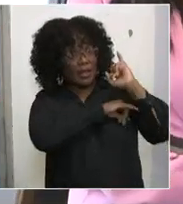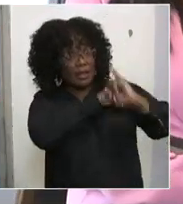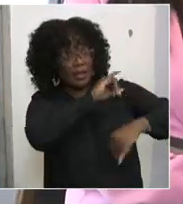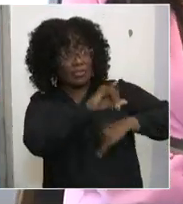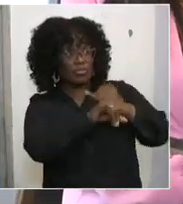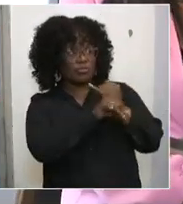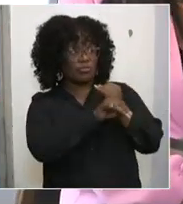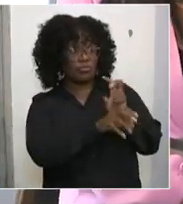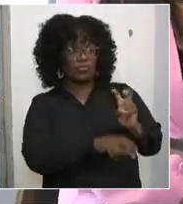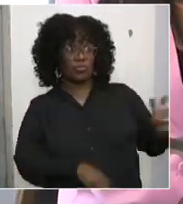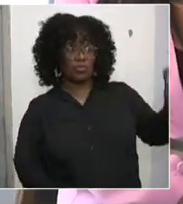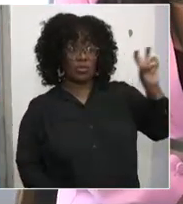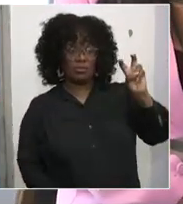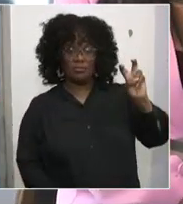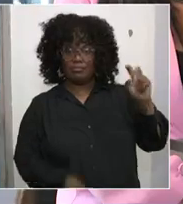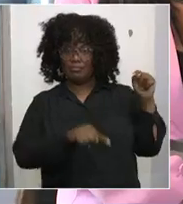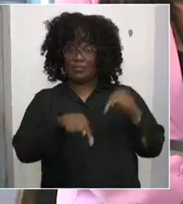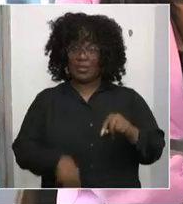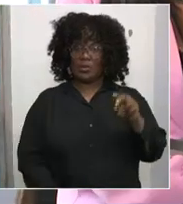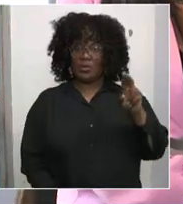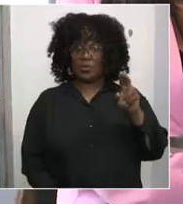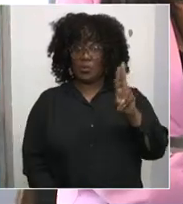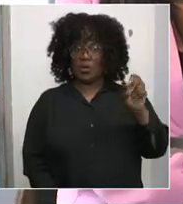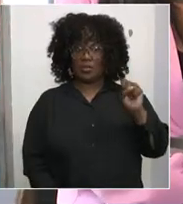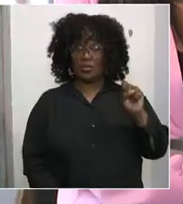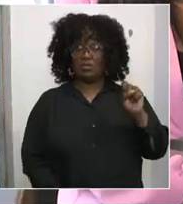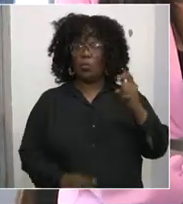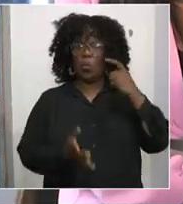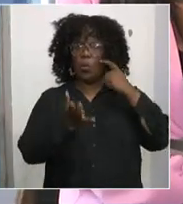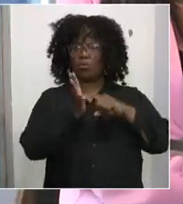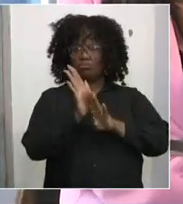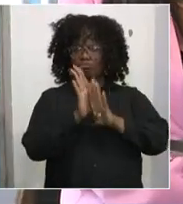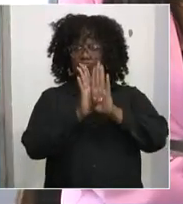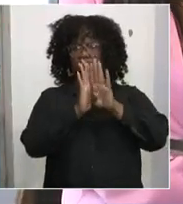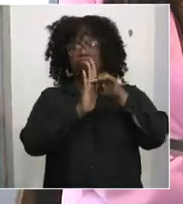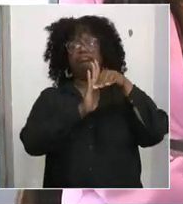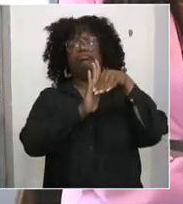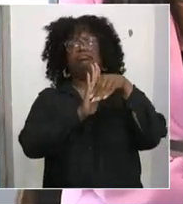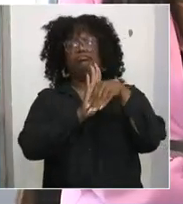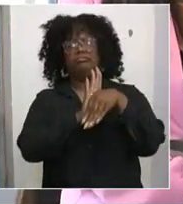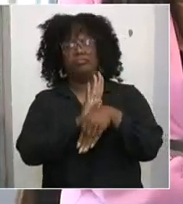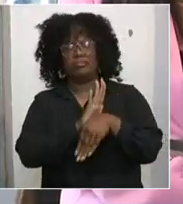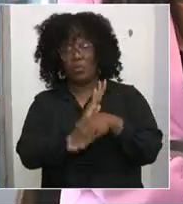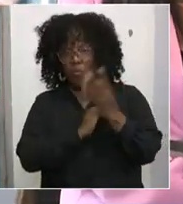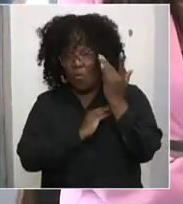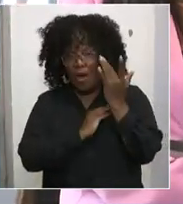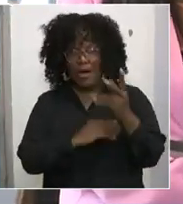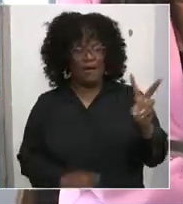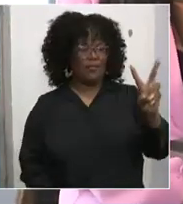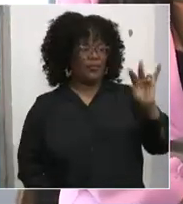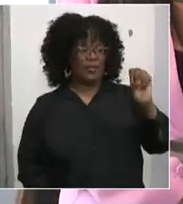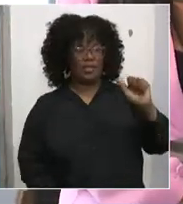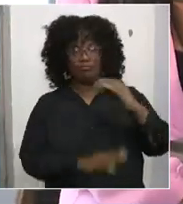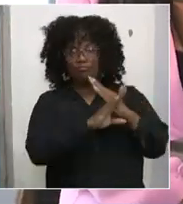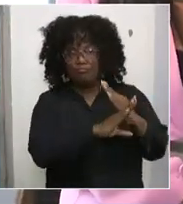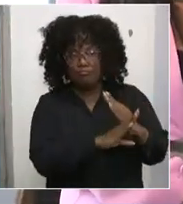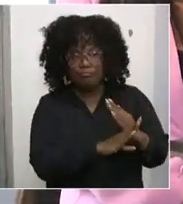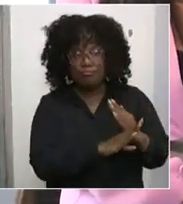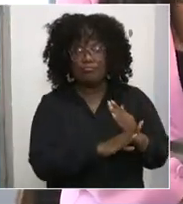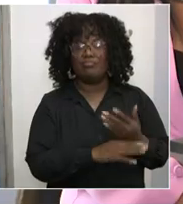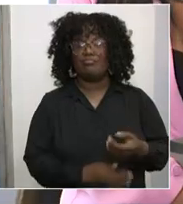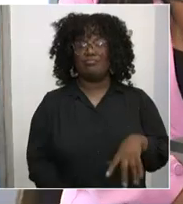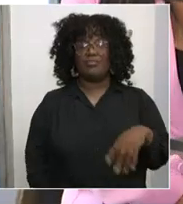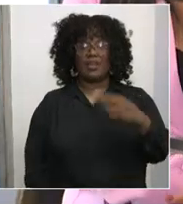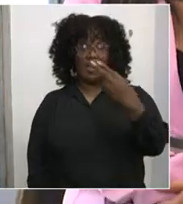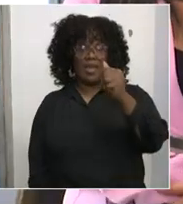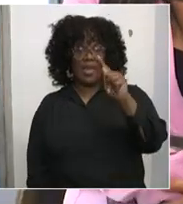to America. And that's been visa issues, and that's been hate speech, that's been,